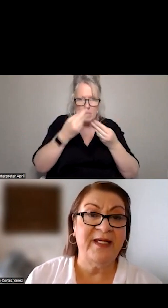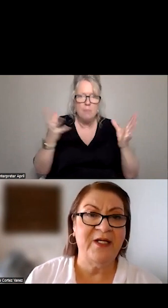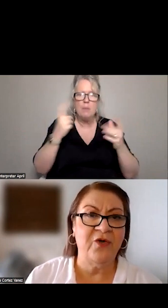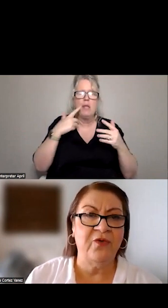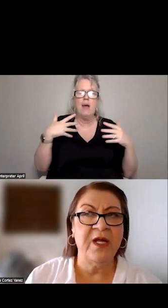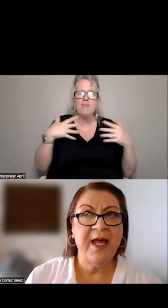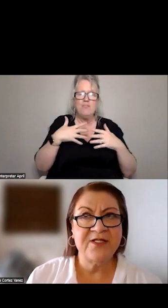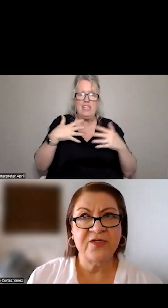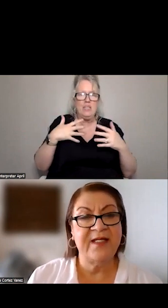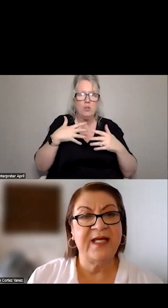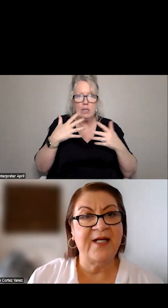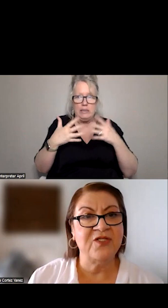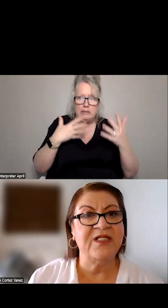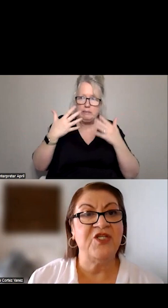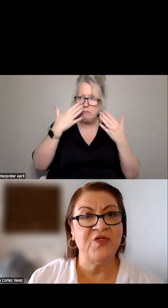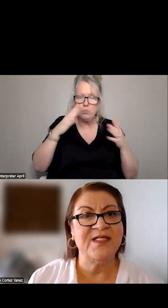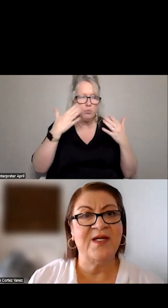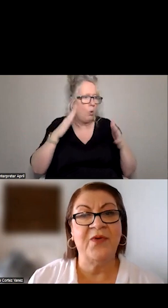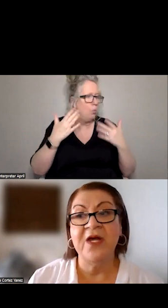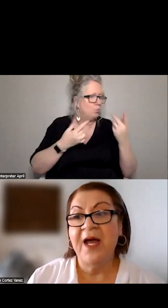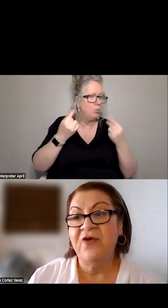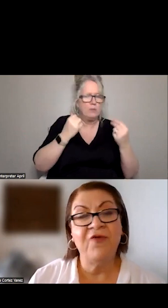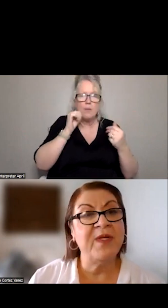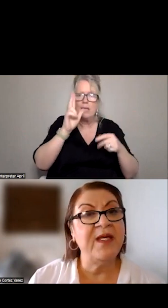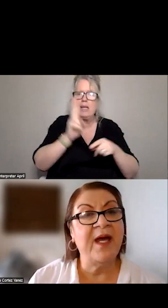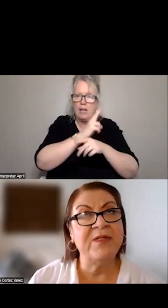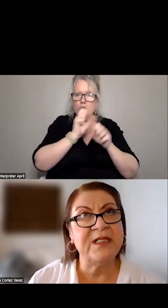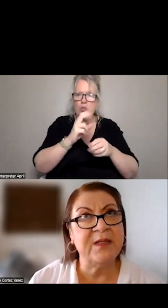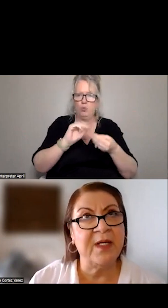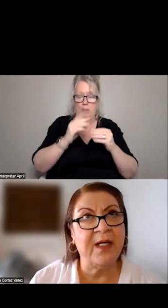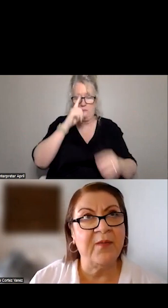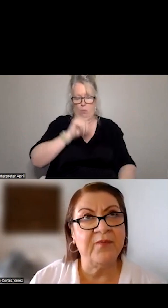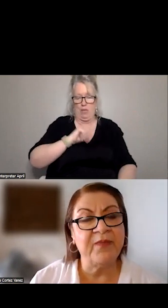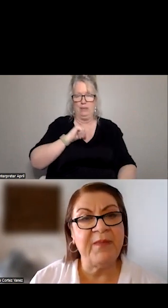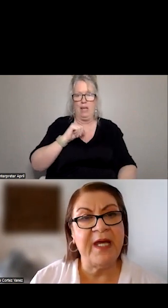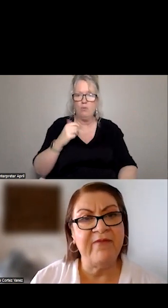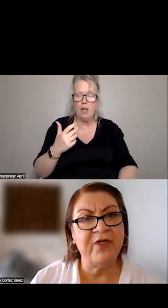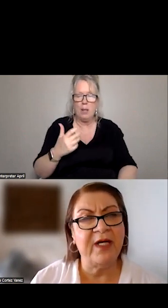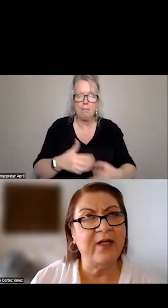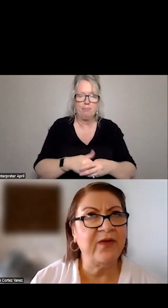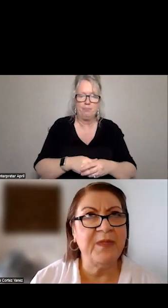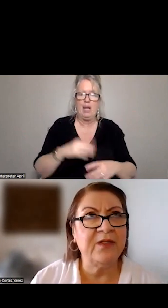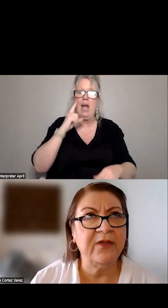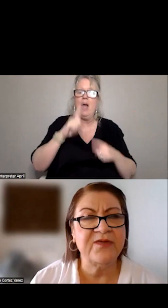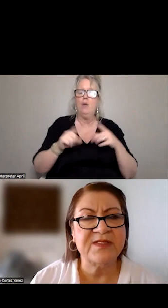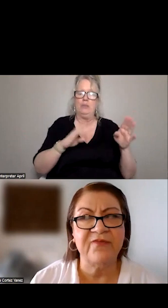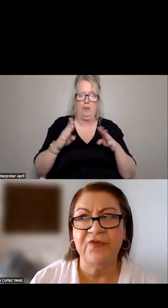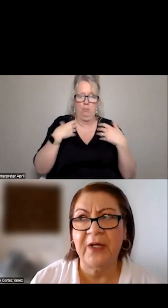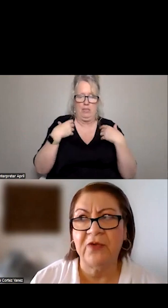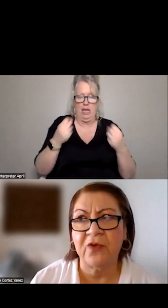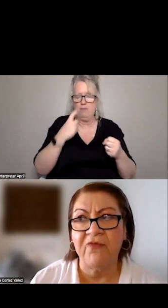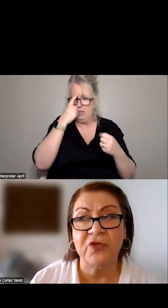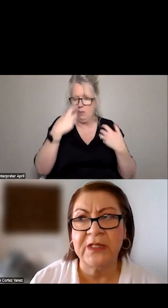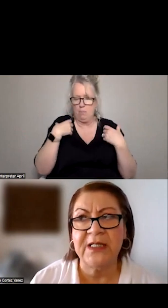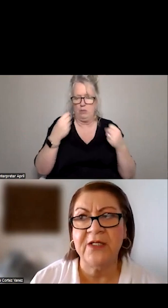fear of the unknown, and so that they actually use the number. I know for me, I was in the behavioral health, mental health system